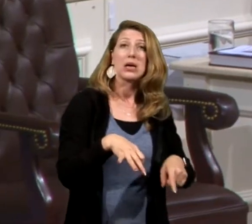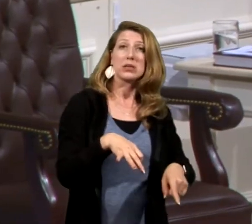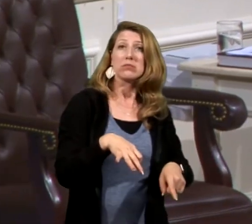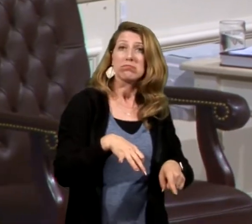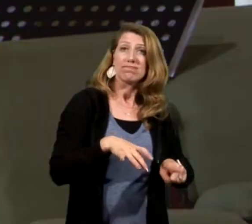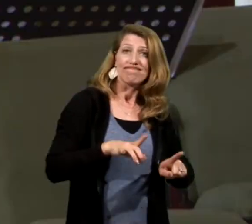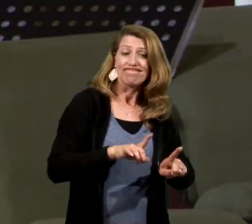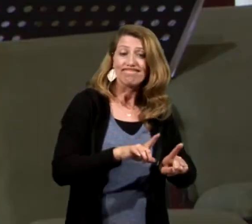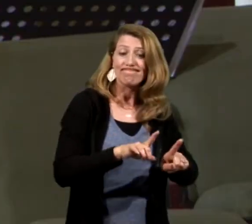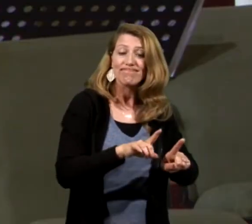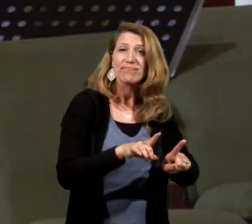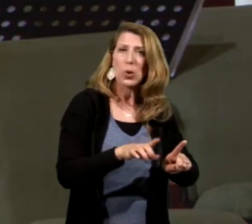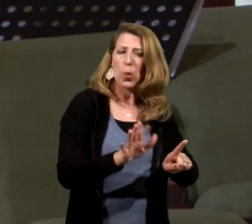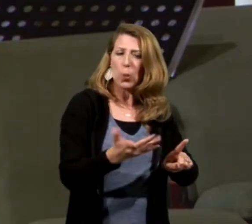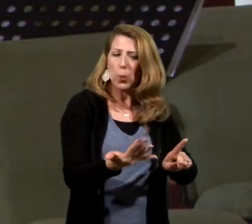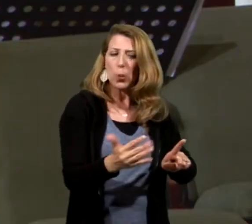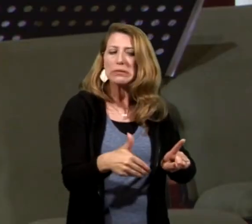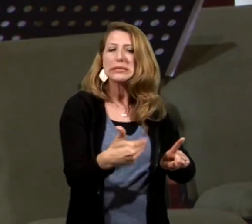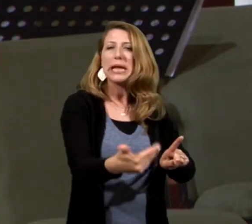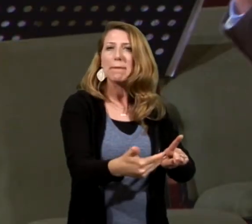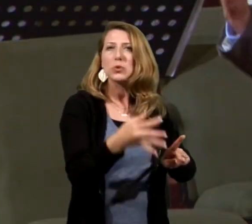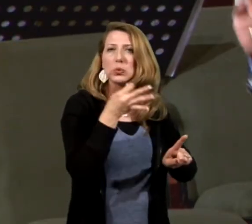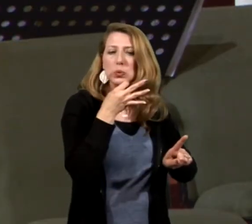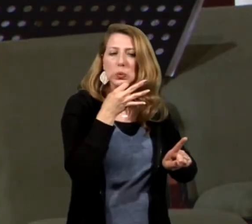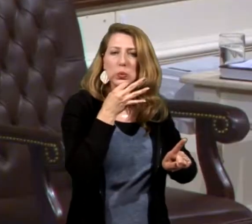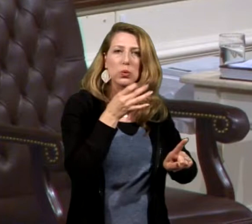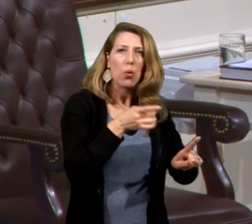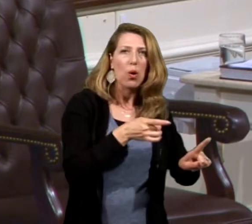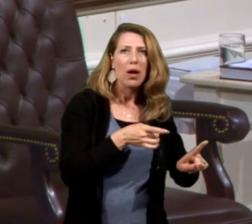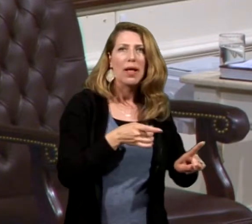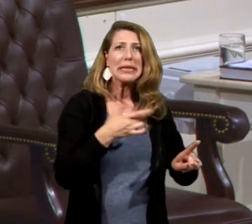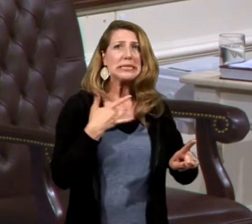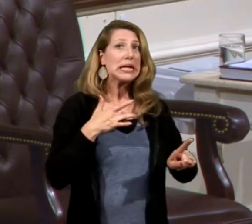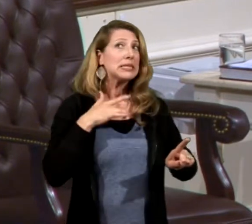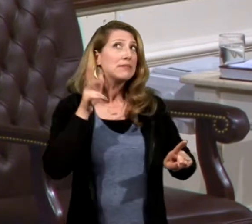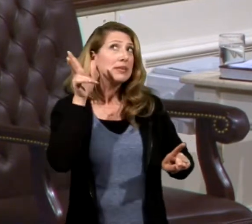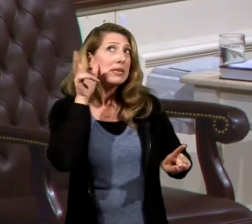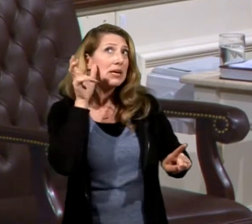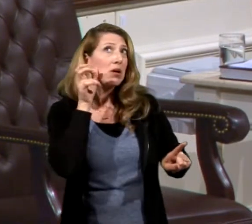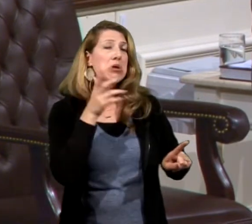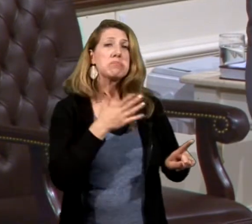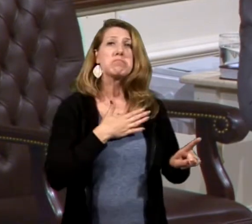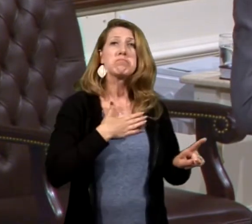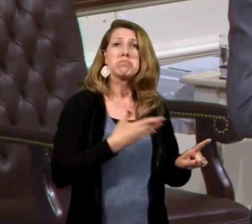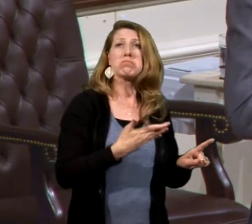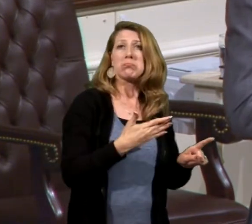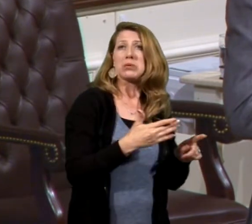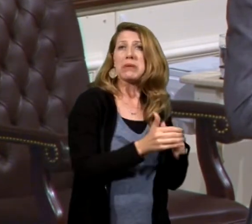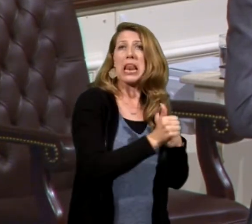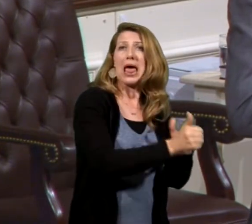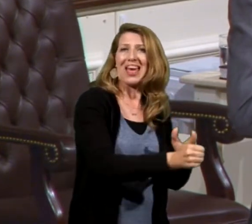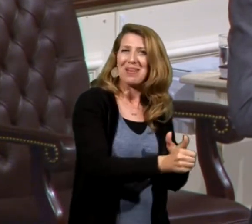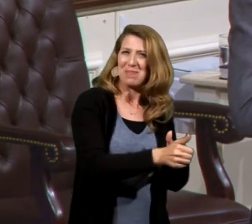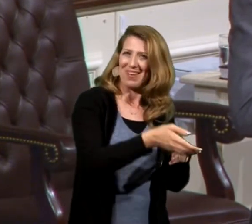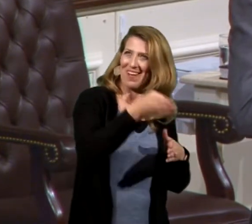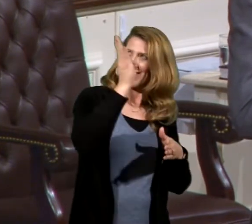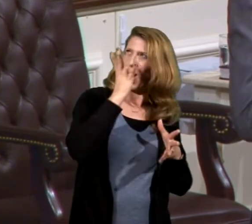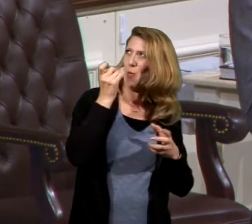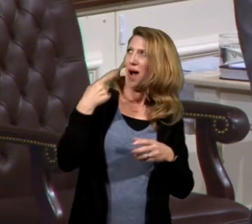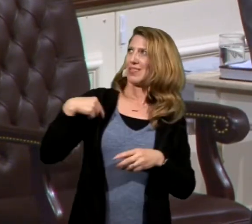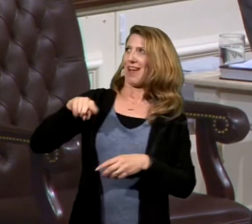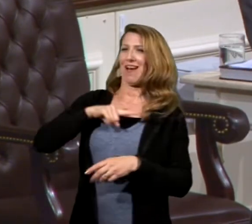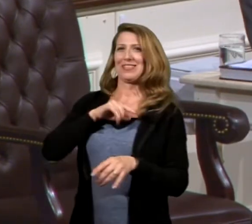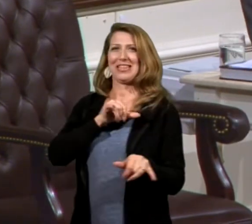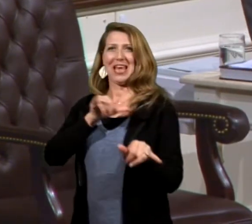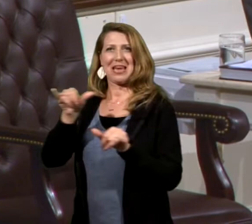appreciate that. They're very sensitive to sounds. They're very sensitive to being led. You know, God wants us to be that way. He wants us to